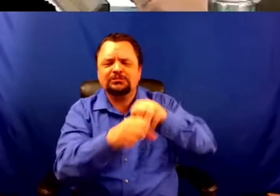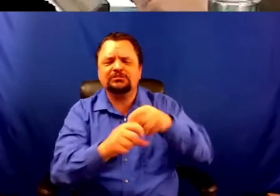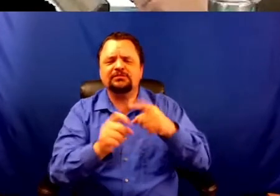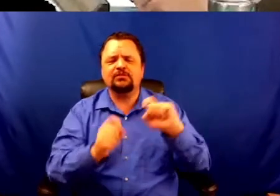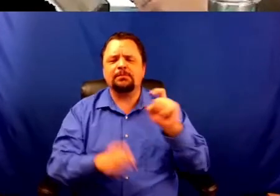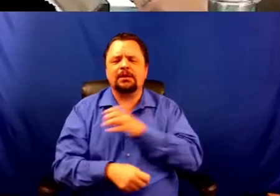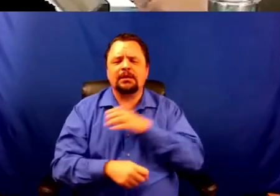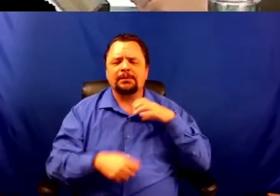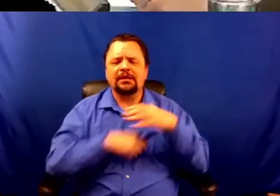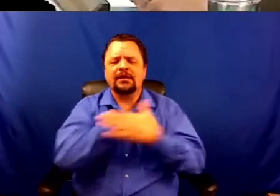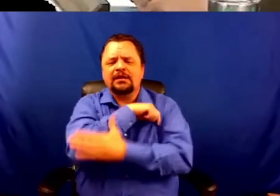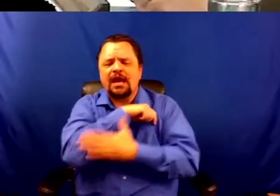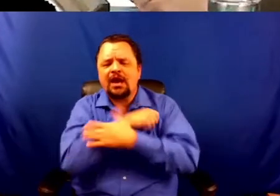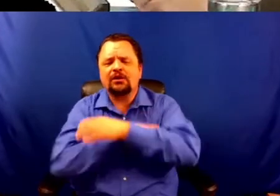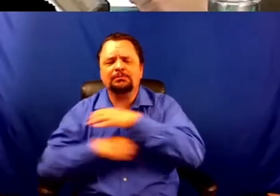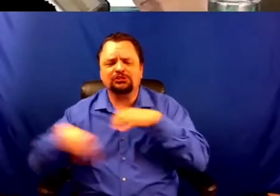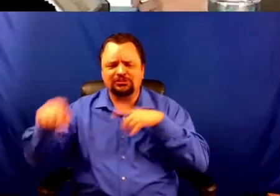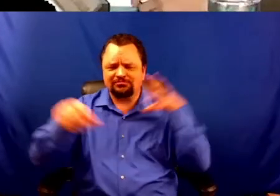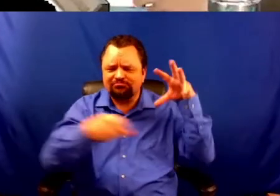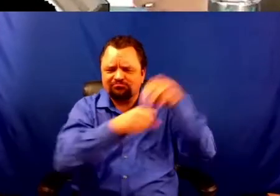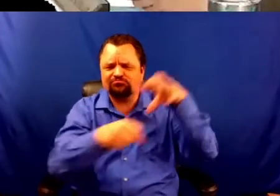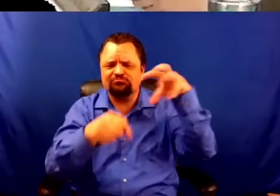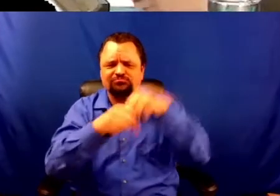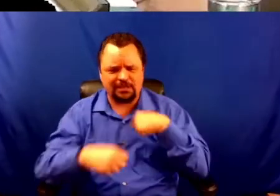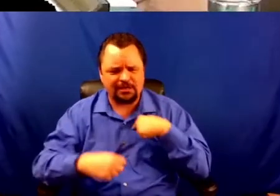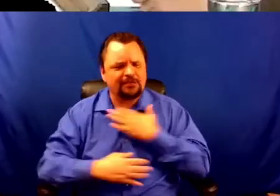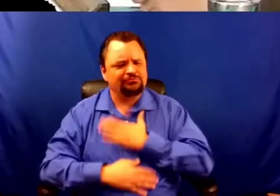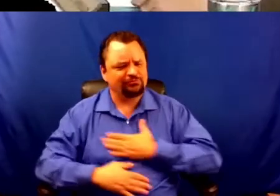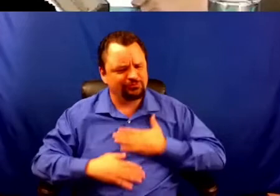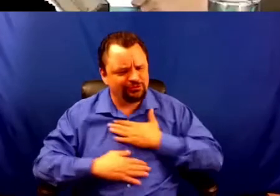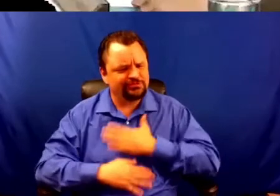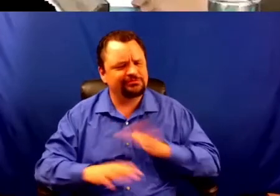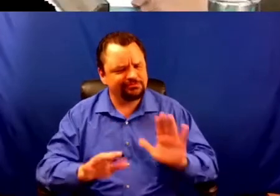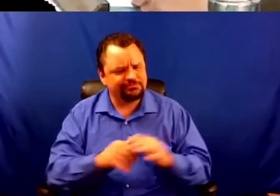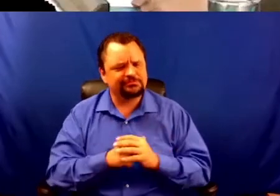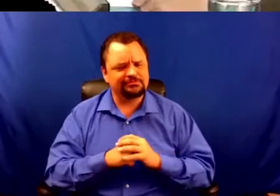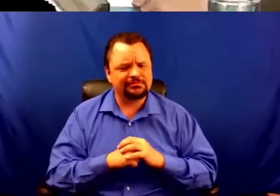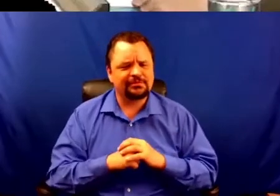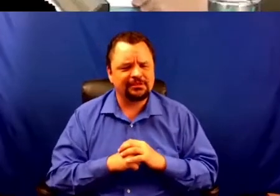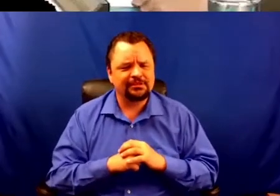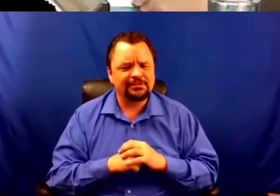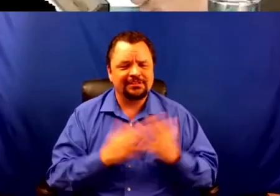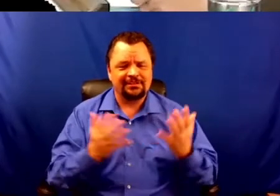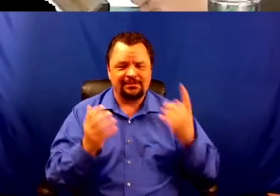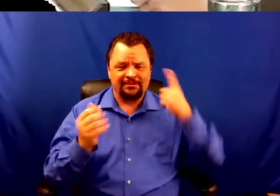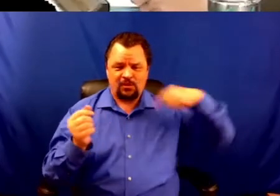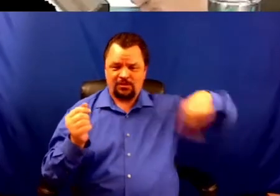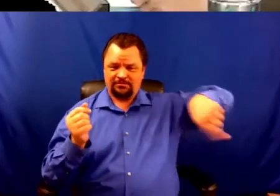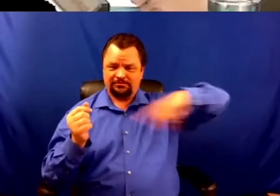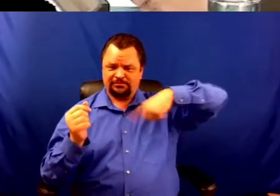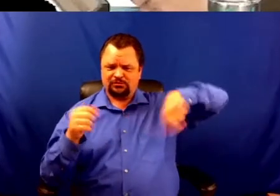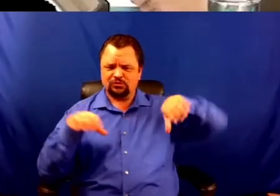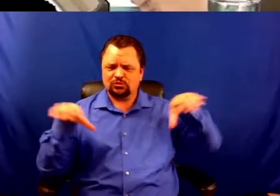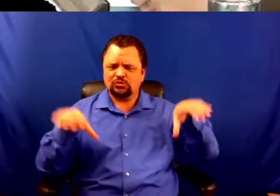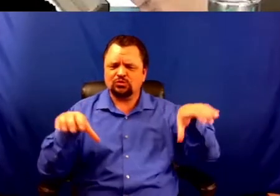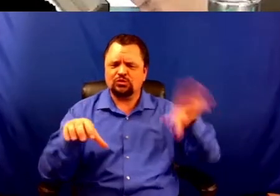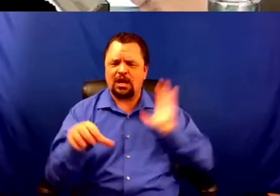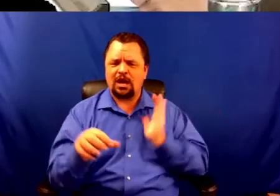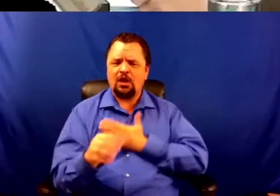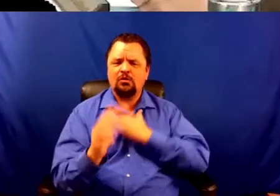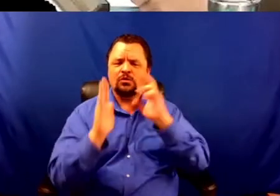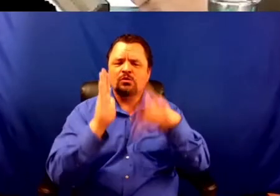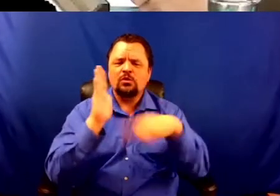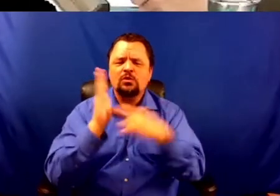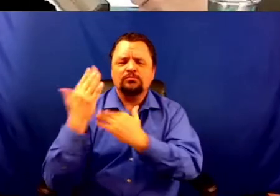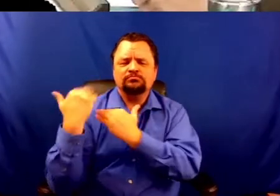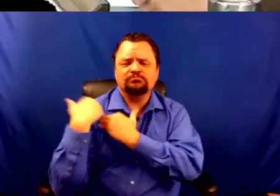different, and I think in our precepts as we do the roll call, we have to remember that